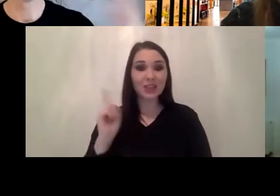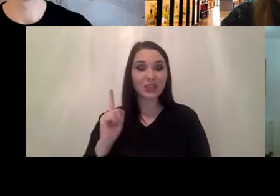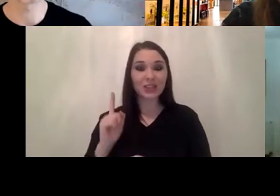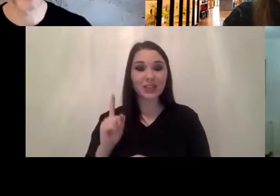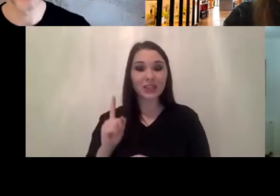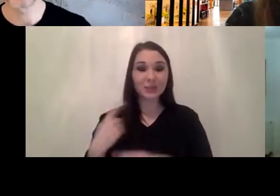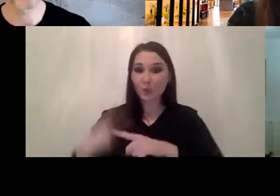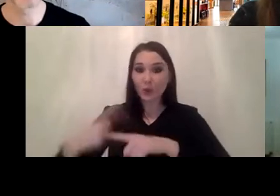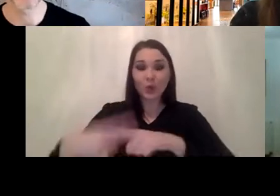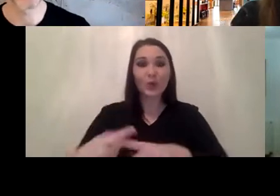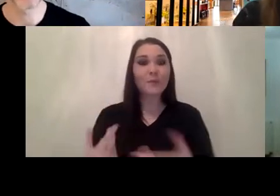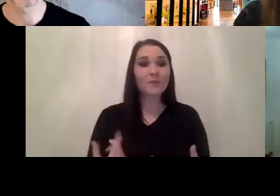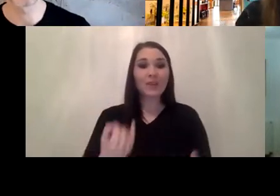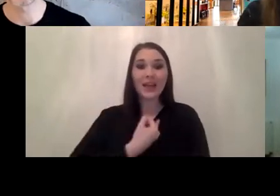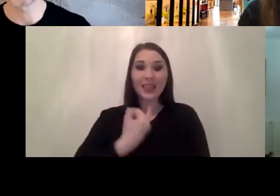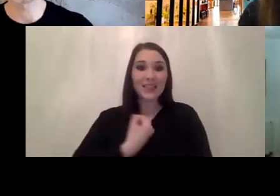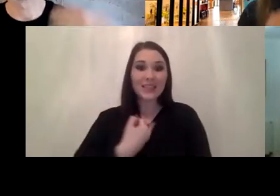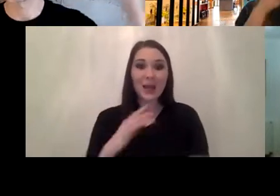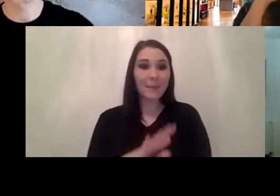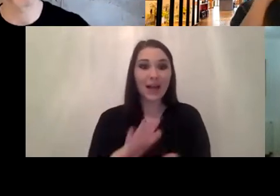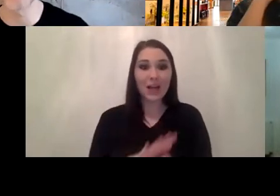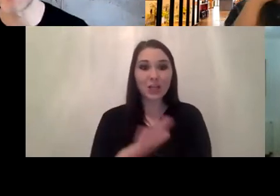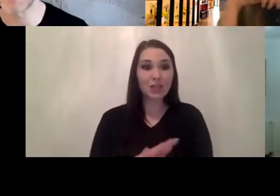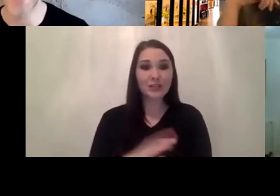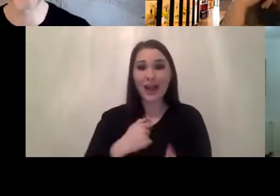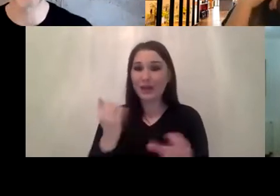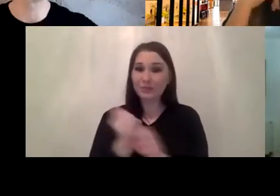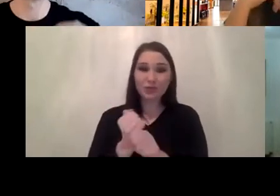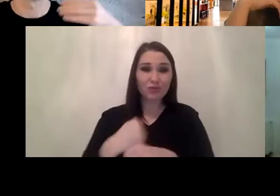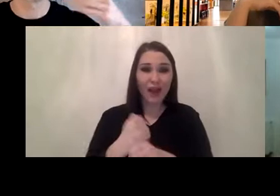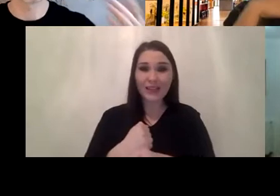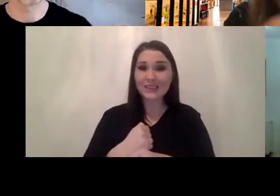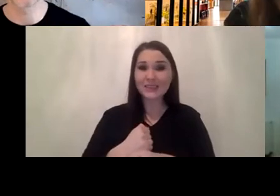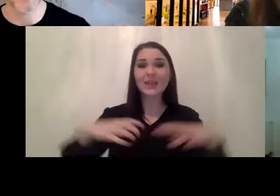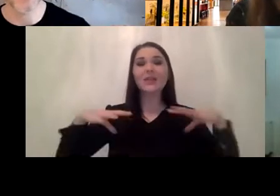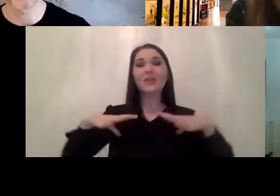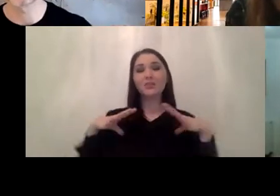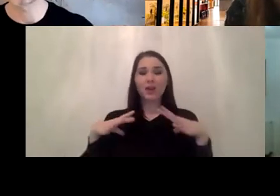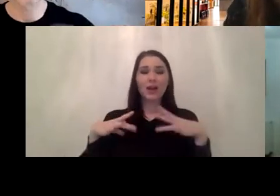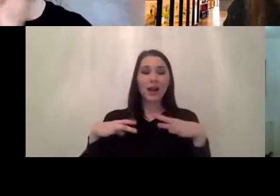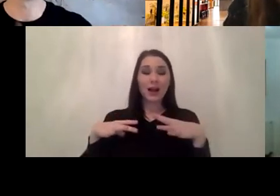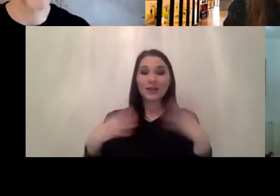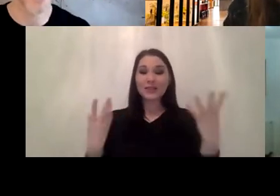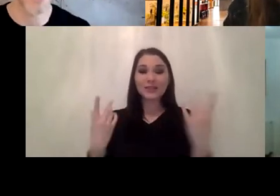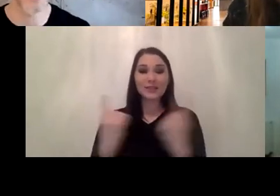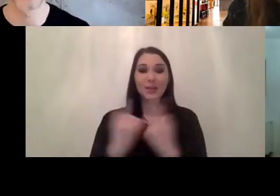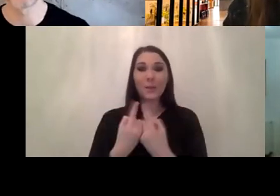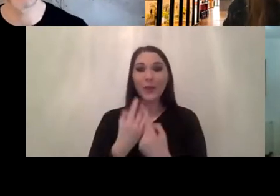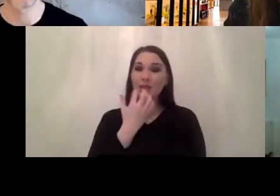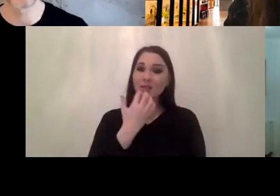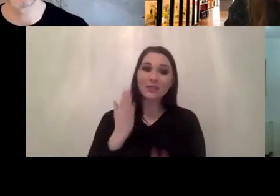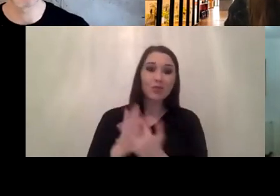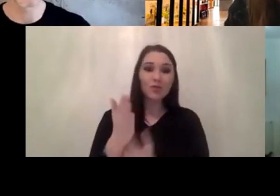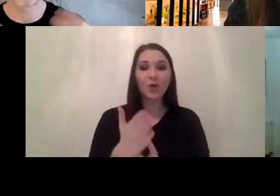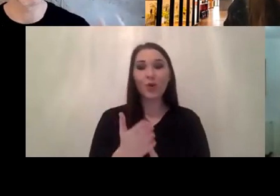guilty pleasures, you know, content where, you know, I'm stressed, so I just need to relax, and I need, you know, something gets me through, and I'm going to binge watch this show, which I